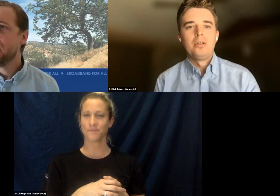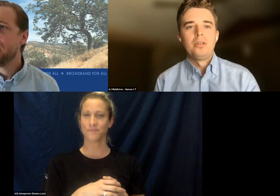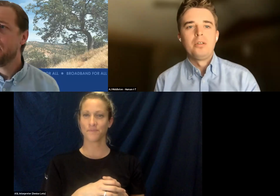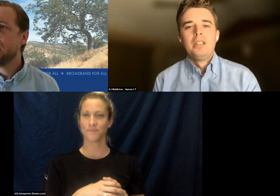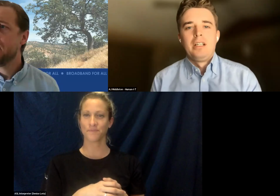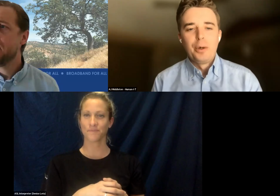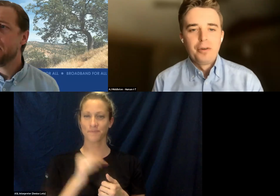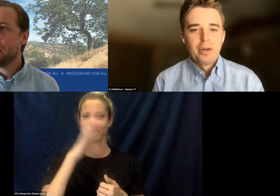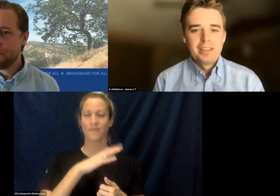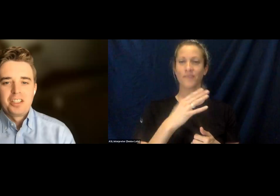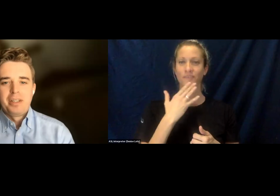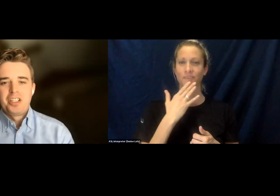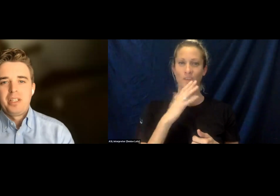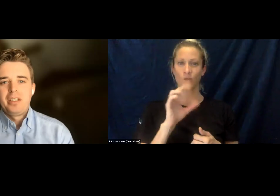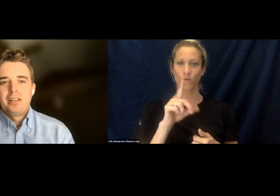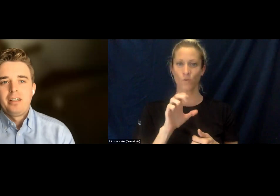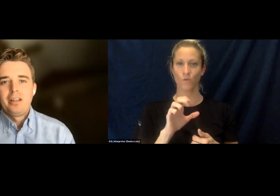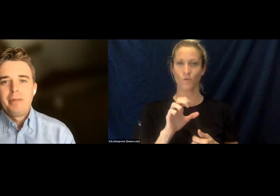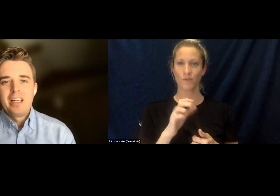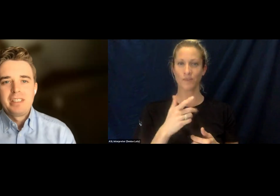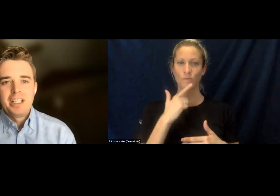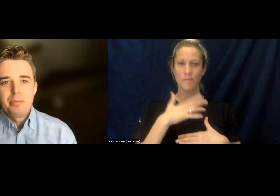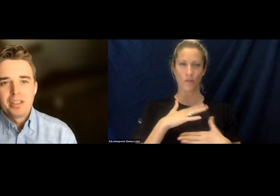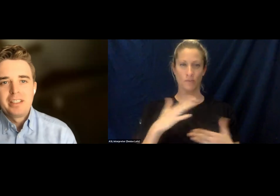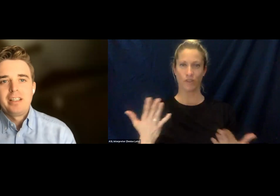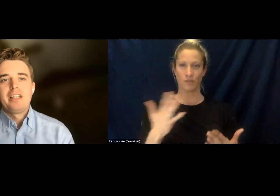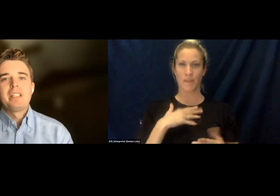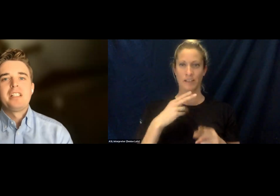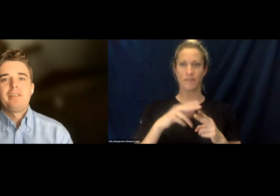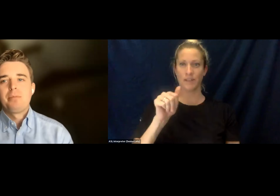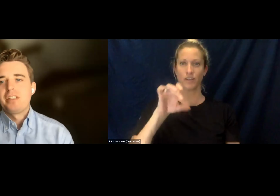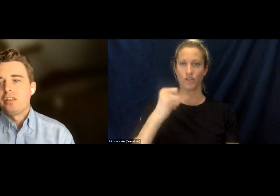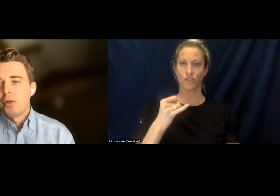Awesome. Thank you, Cole. Hello, everyone. Such a pleasure to be here. My name is AJ